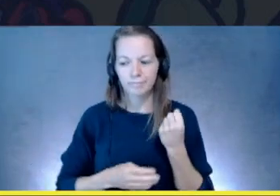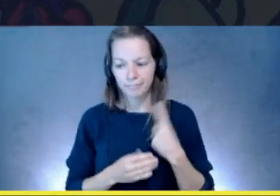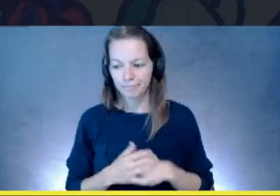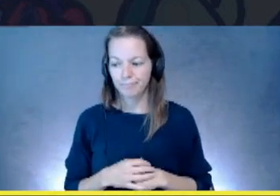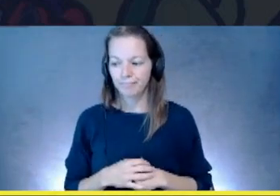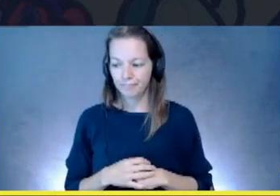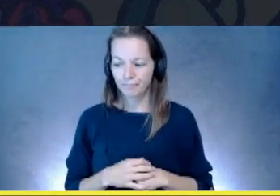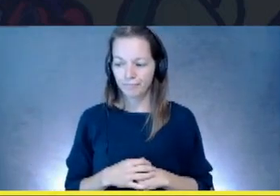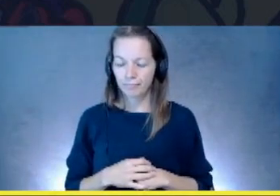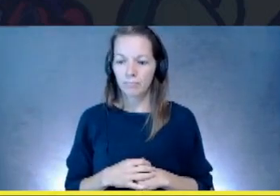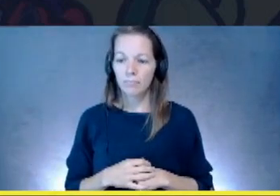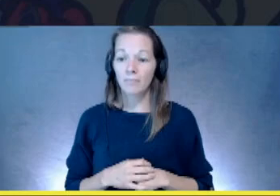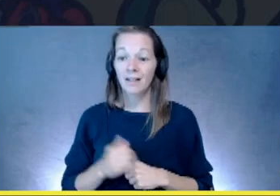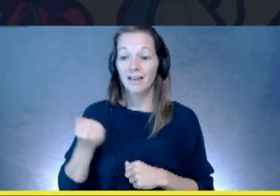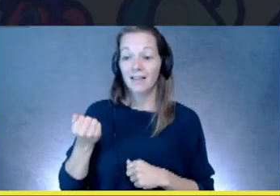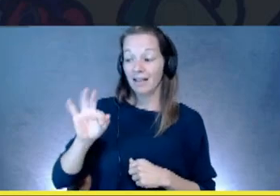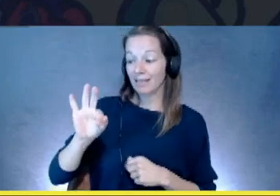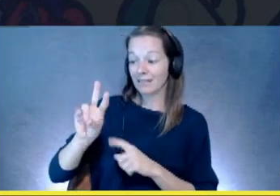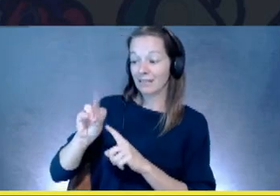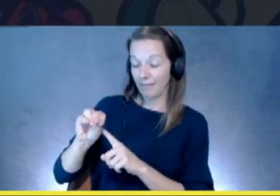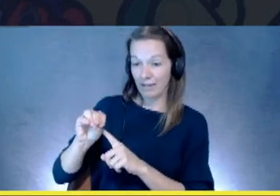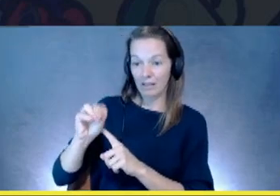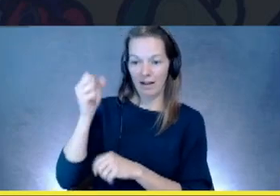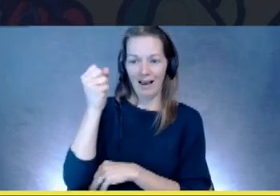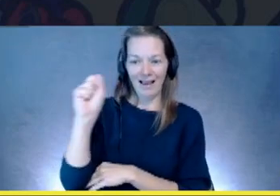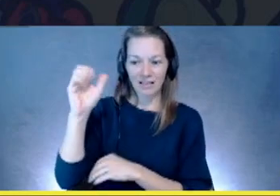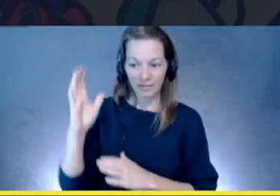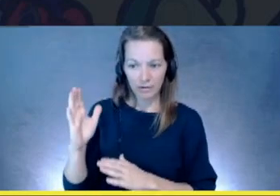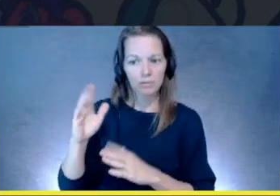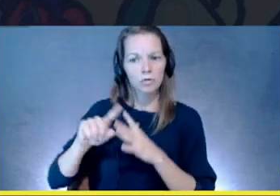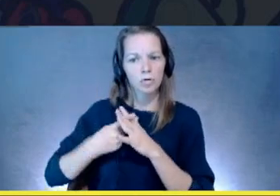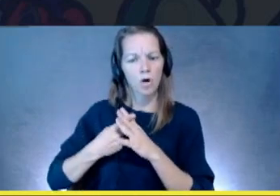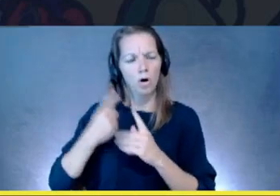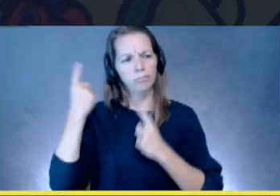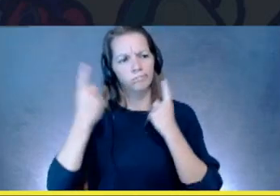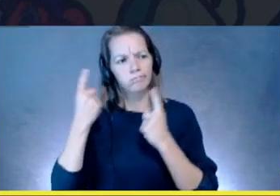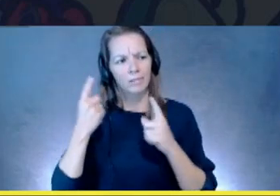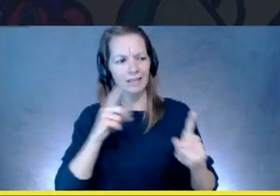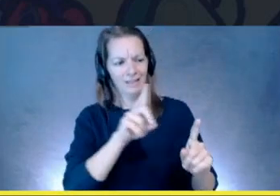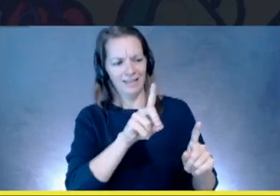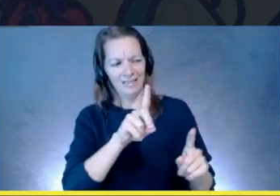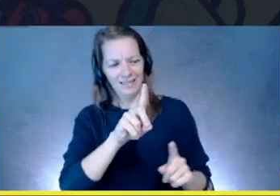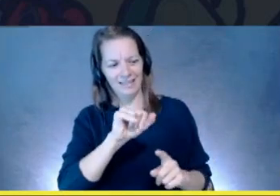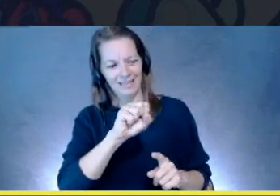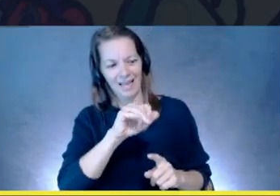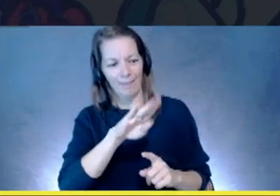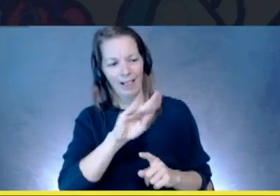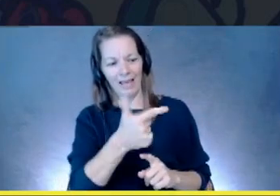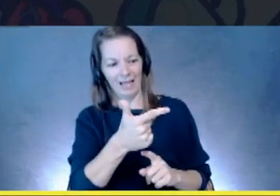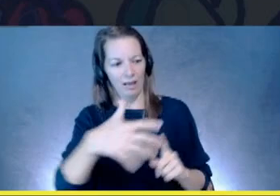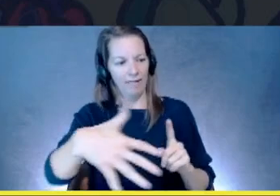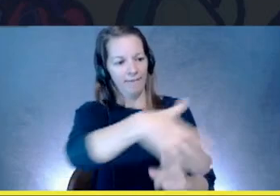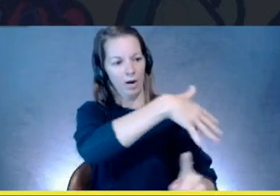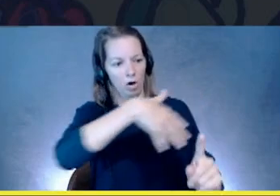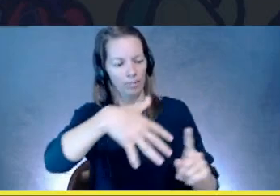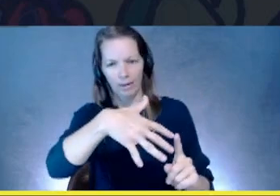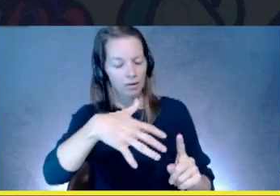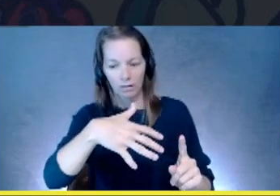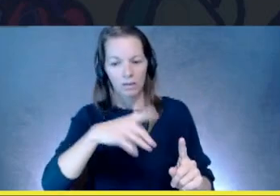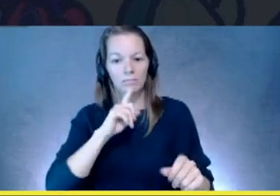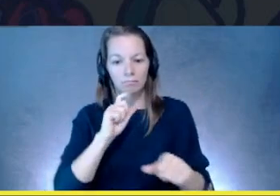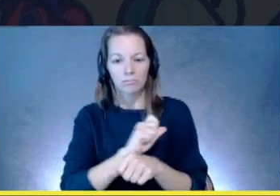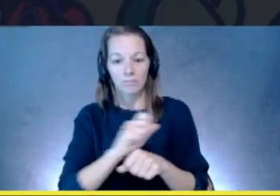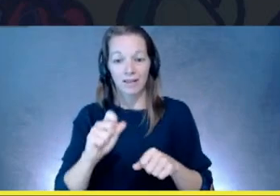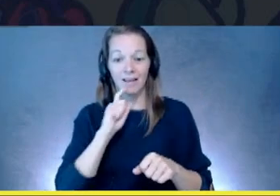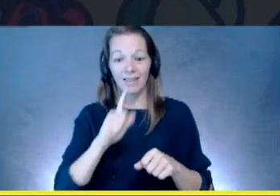In the 1970s, activists began to talk about the disabling environment, arguing that it was the disabling